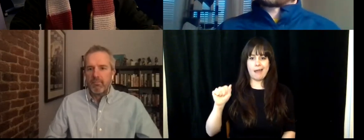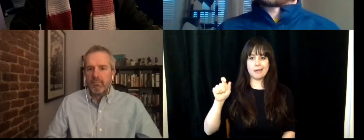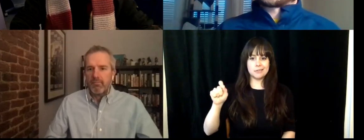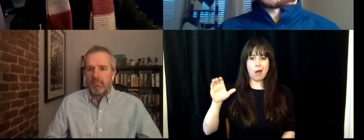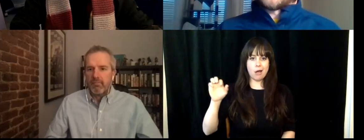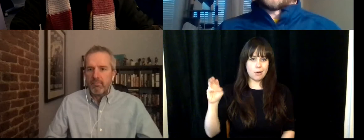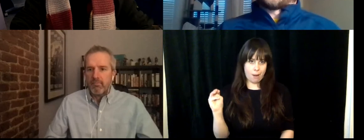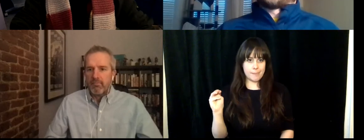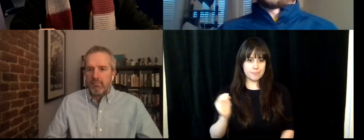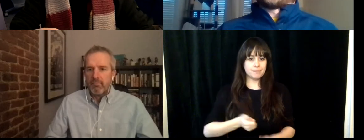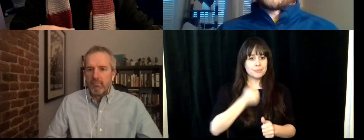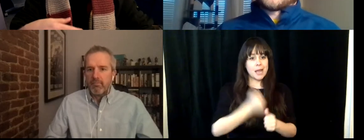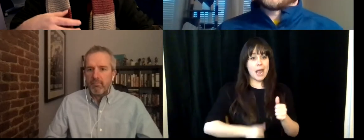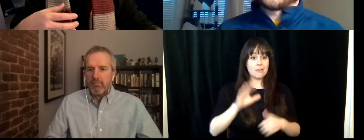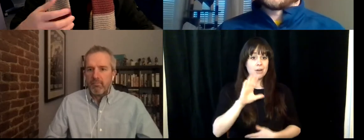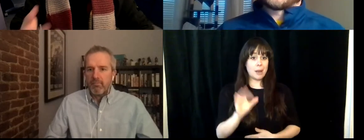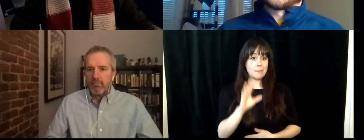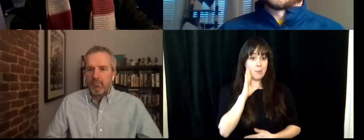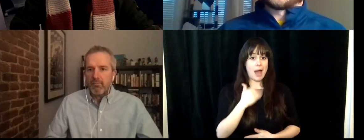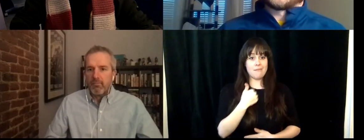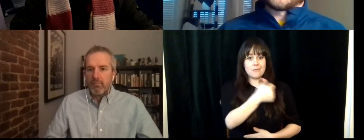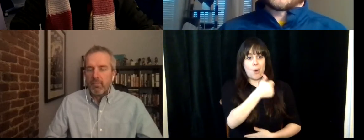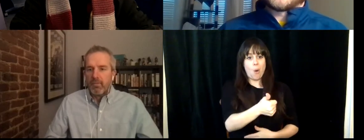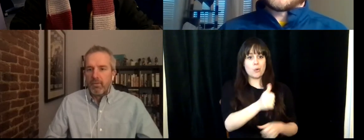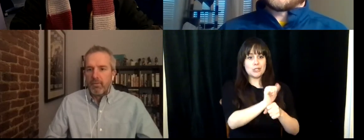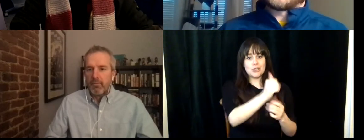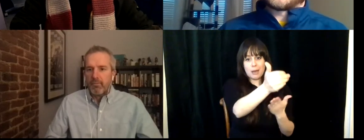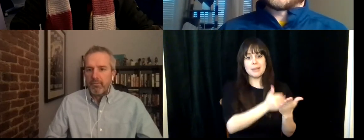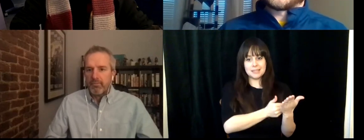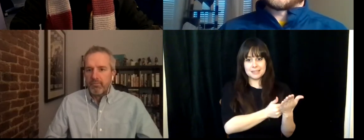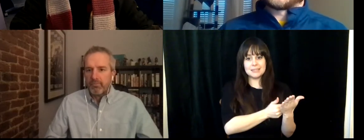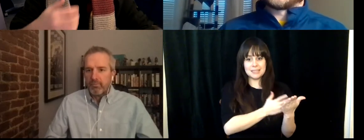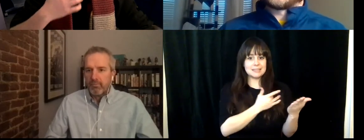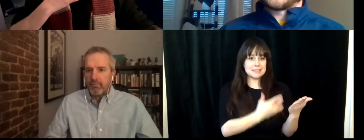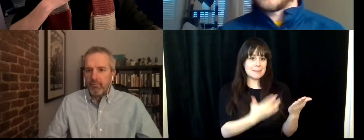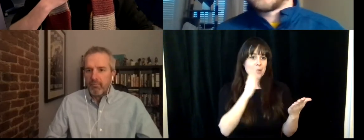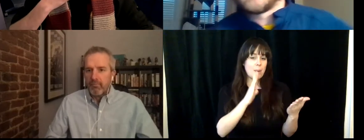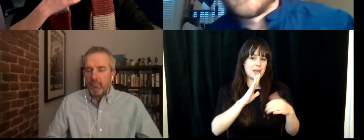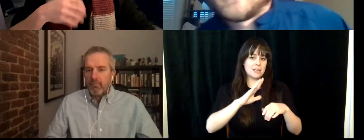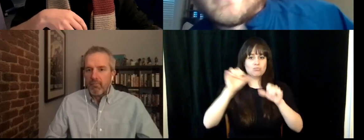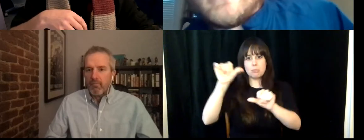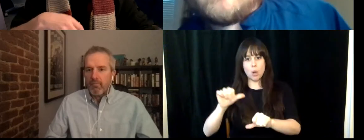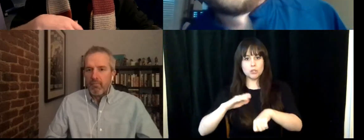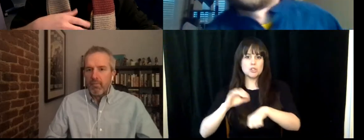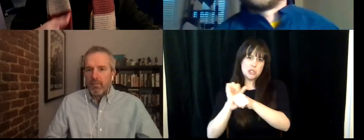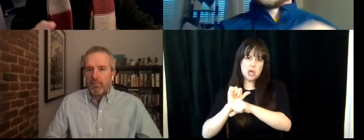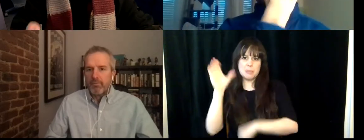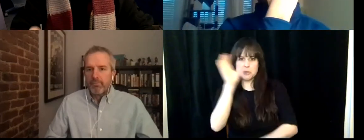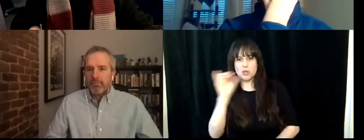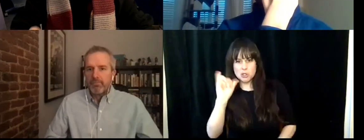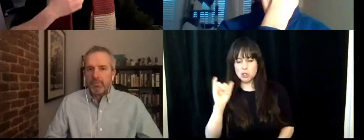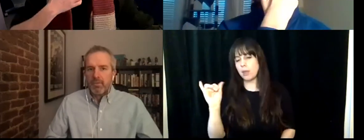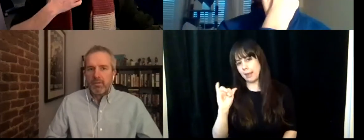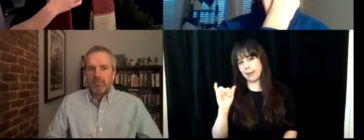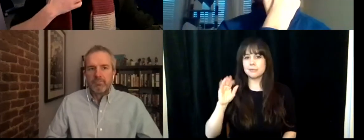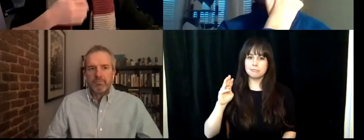job listings as well. They will typically put them on job search sites too. And what you'll need to do is, based on what you want